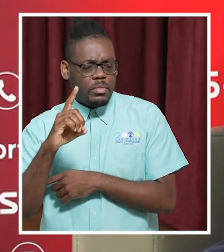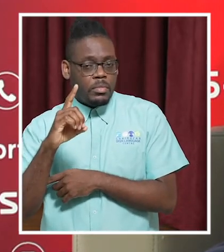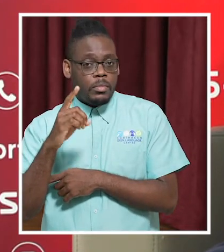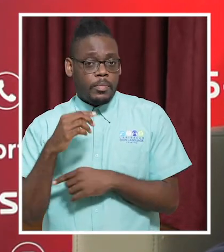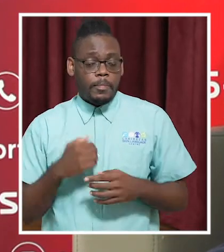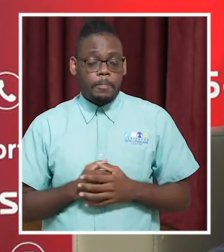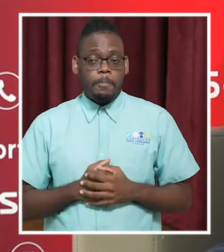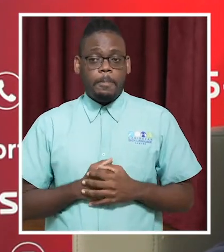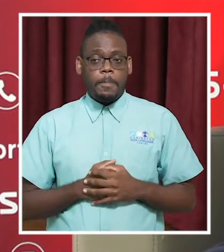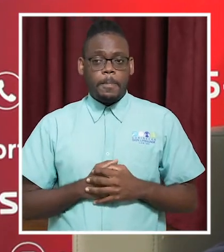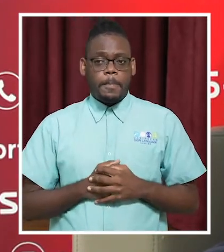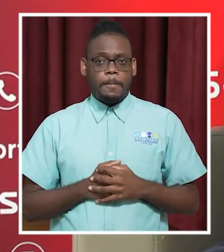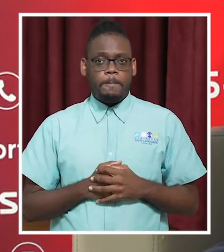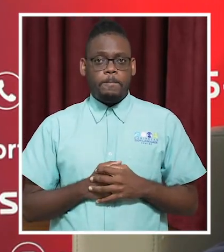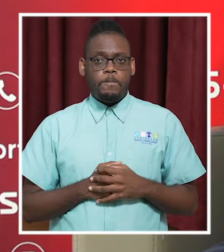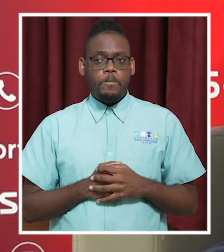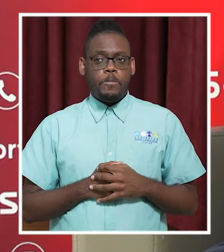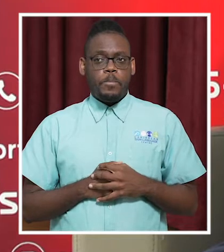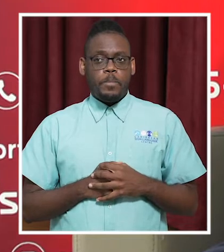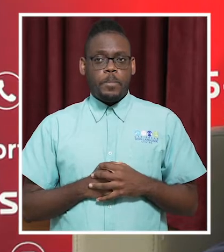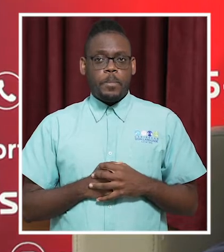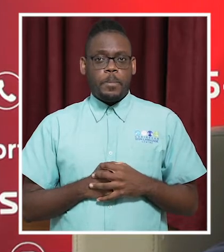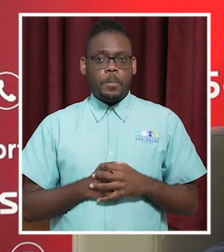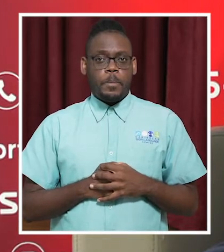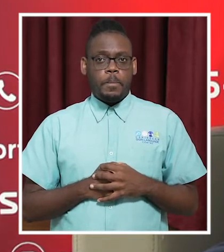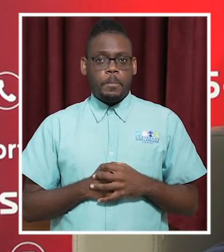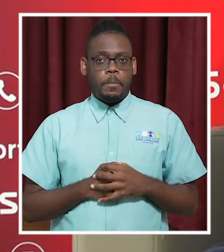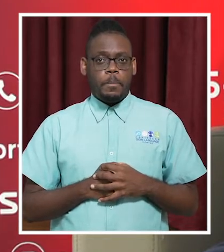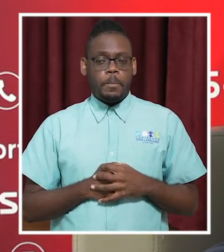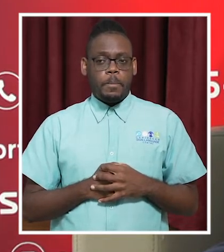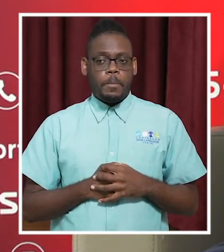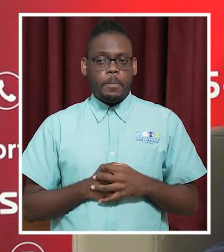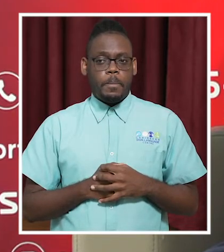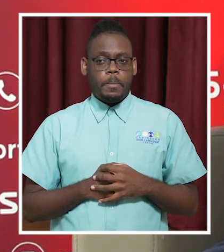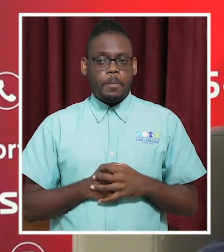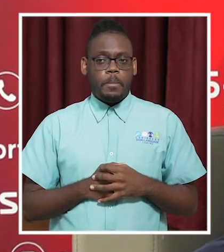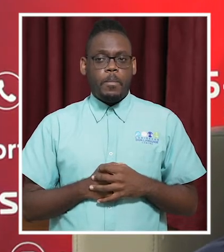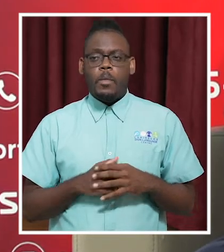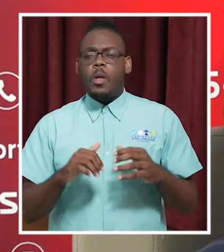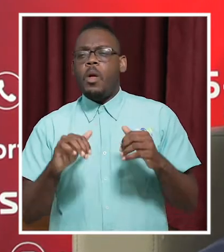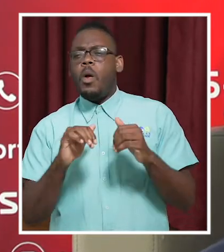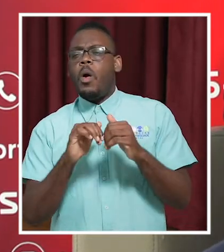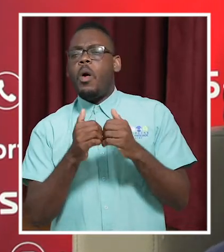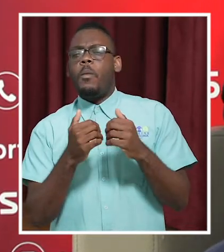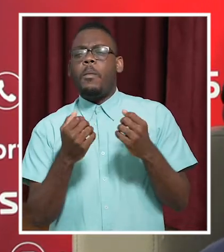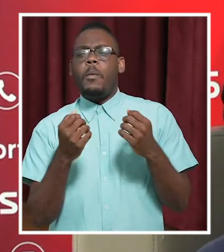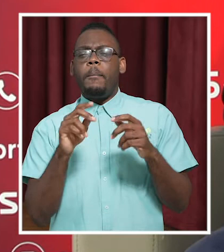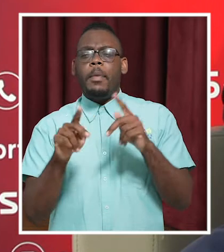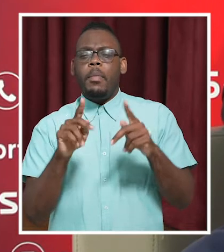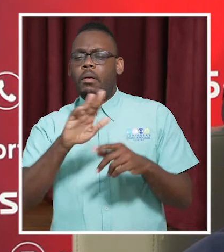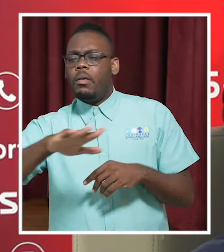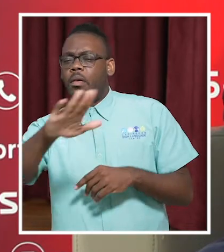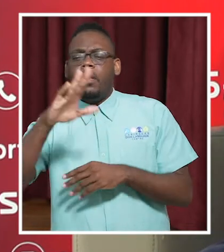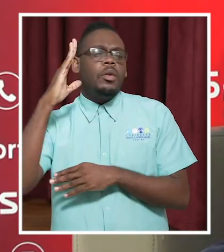to the attention of either teachers or school officials or indeed clinicians is